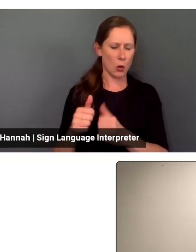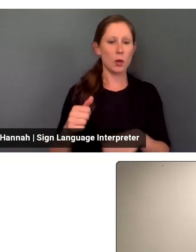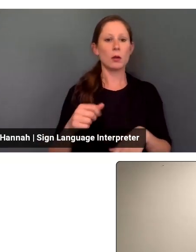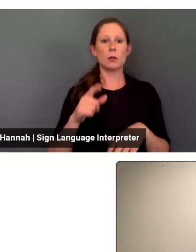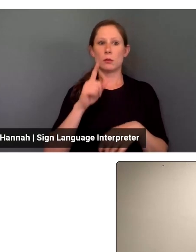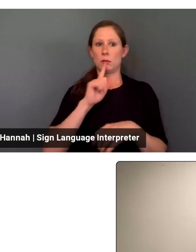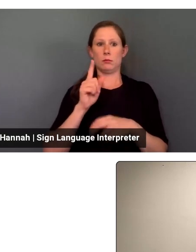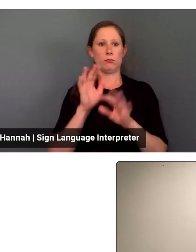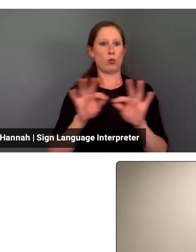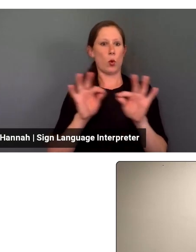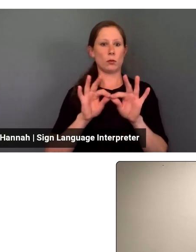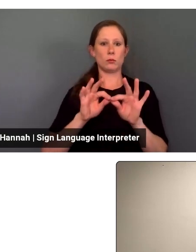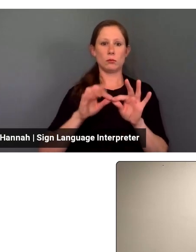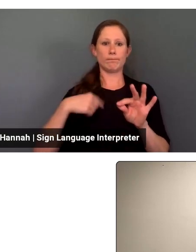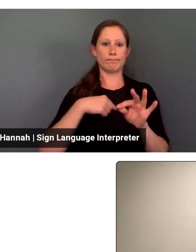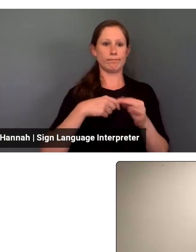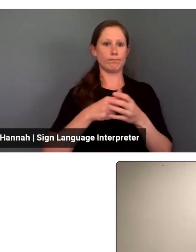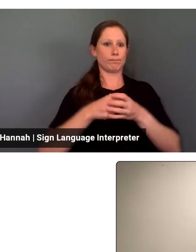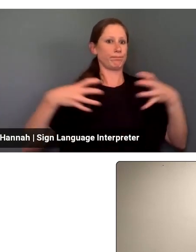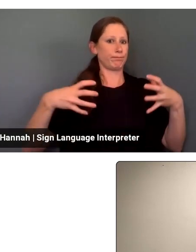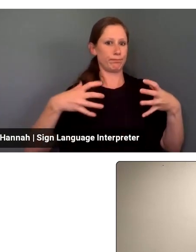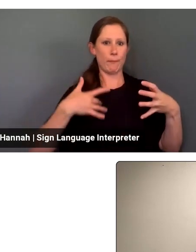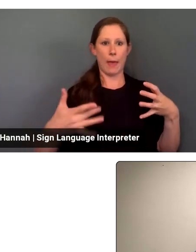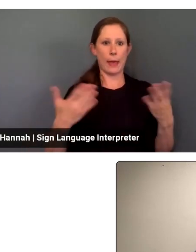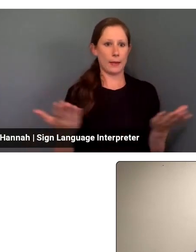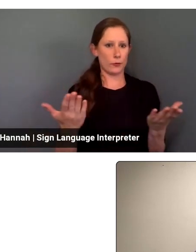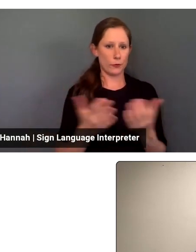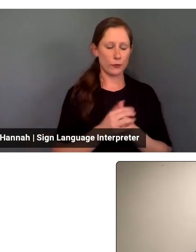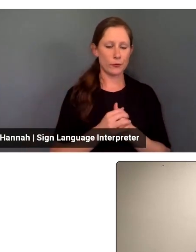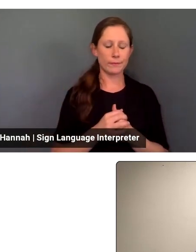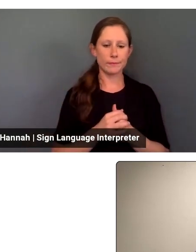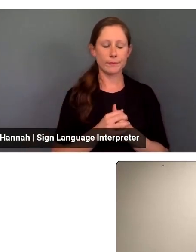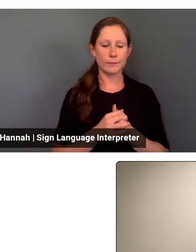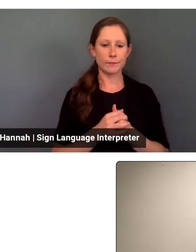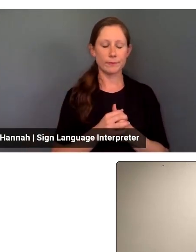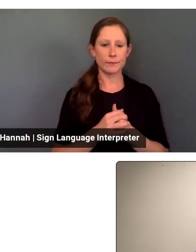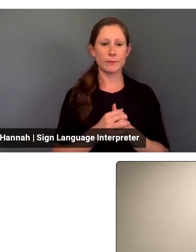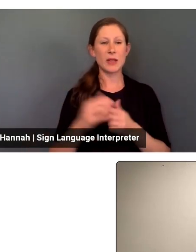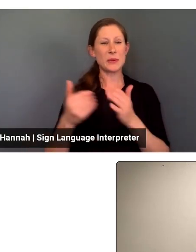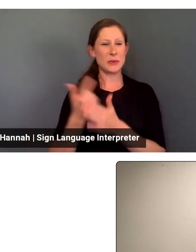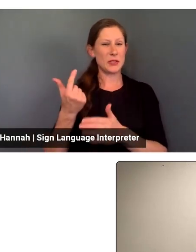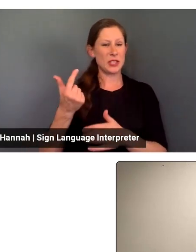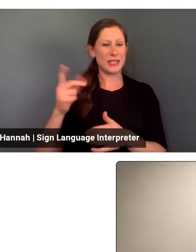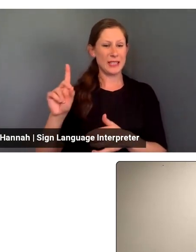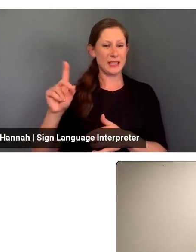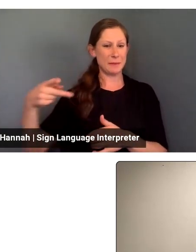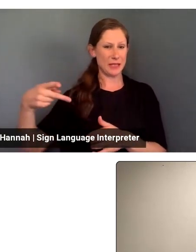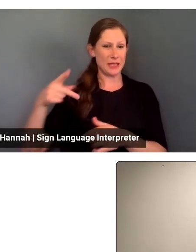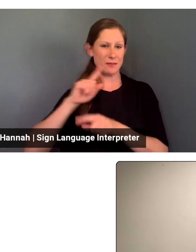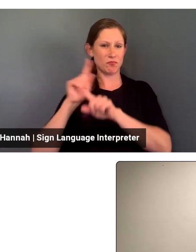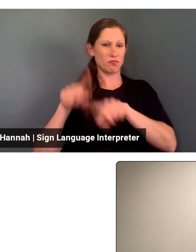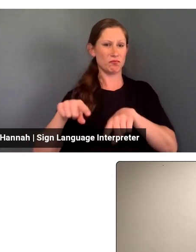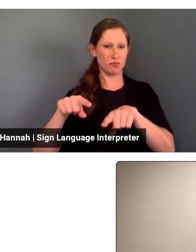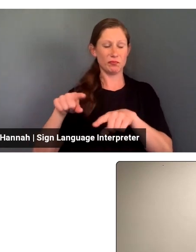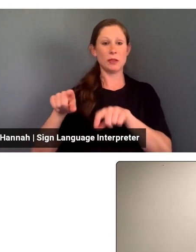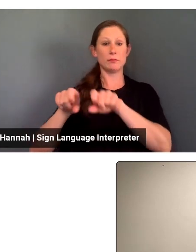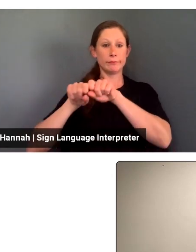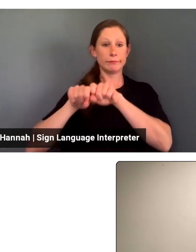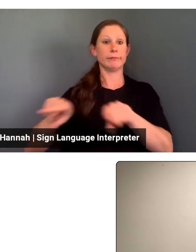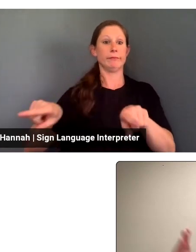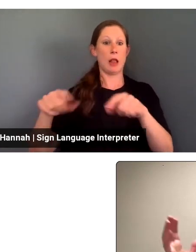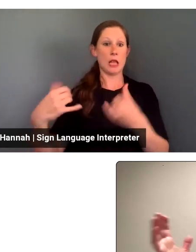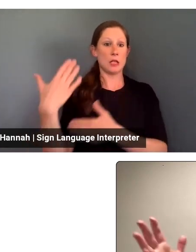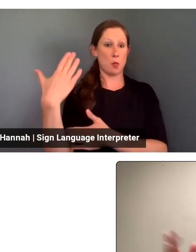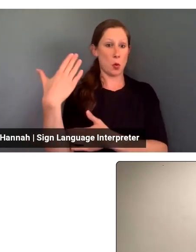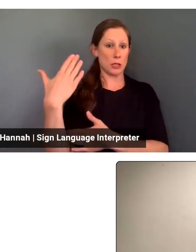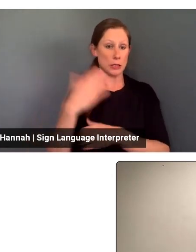here. Given that the new GDP report was just issued this morning, I think it's also,